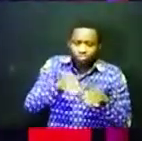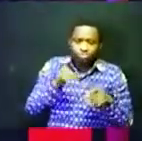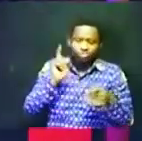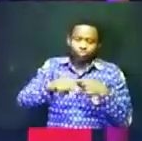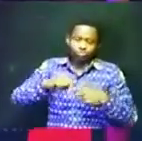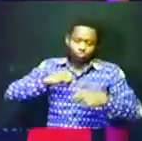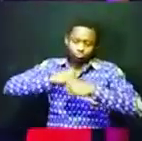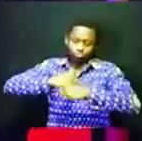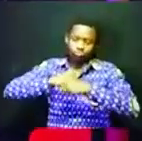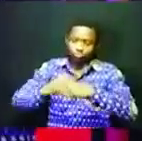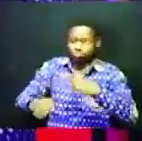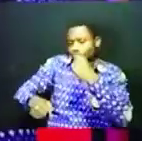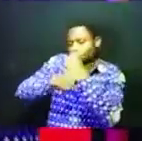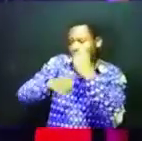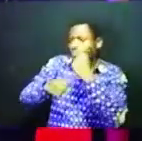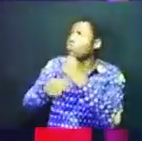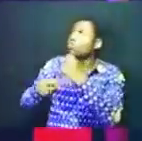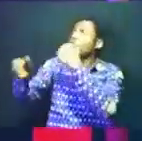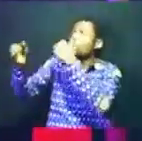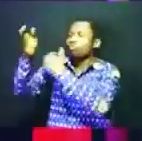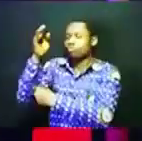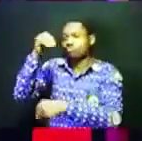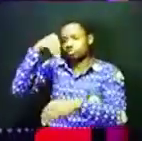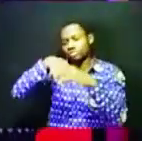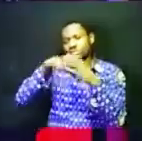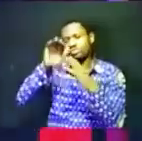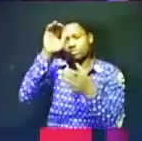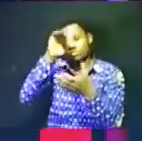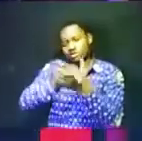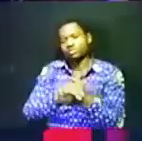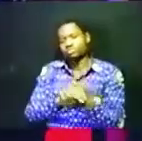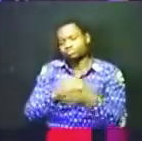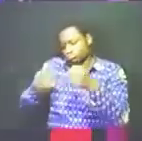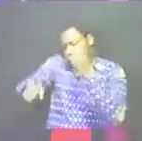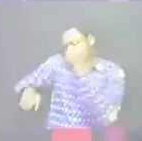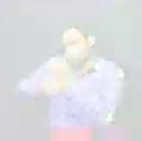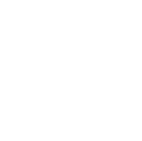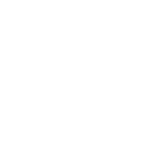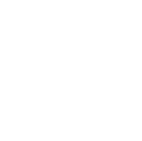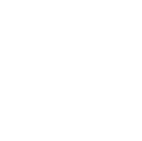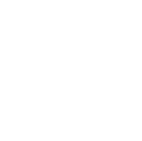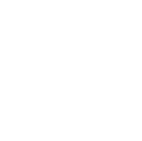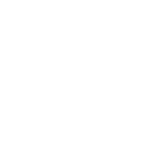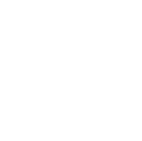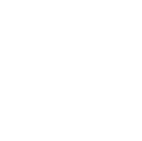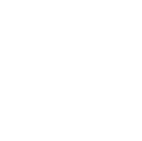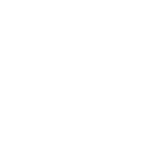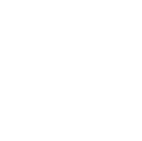mighty one.